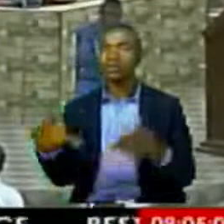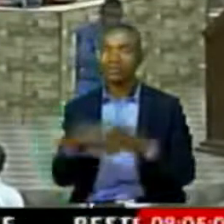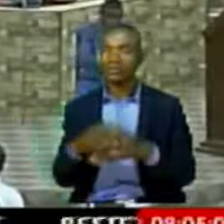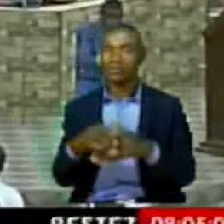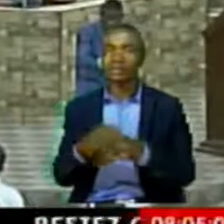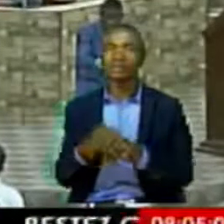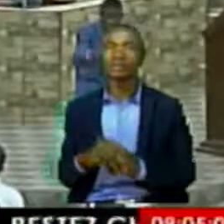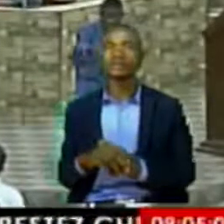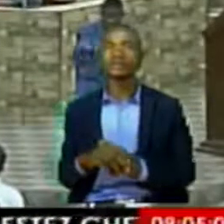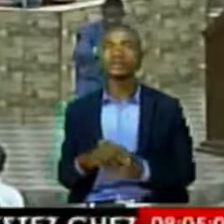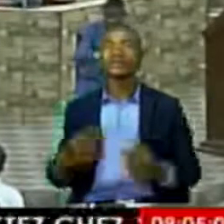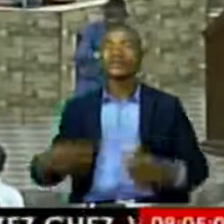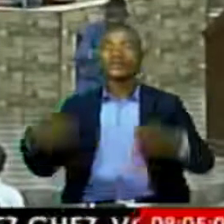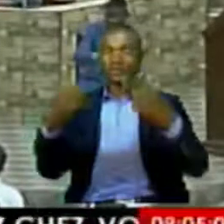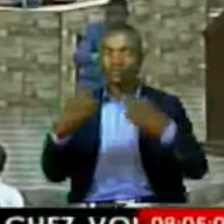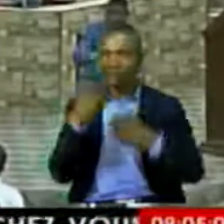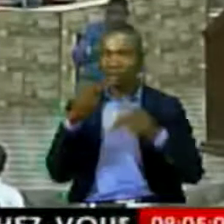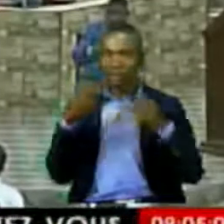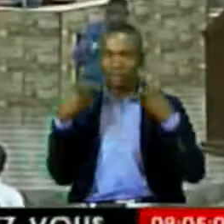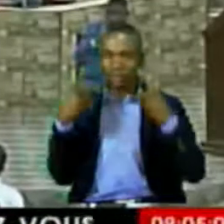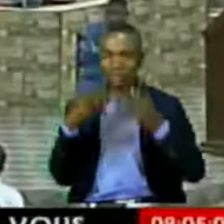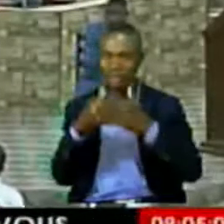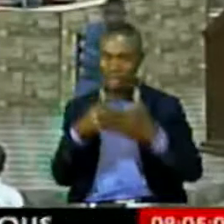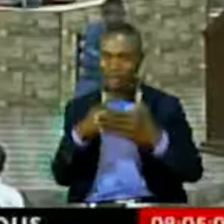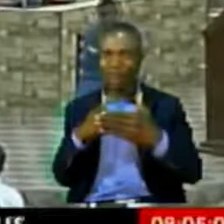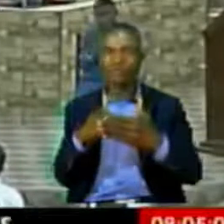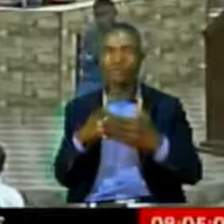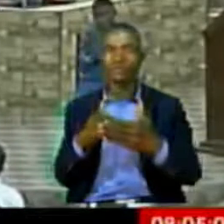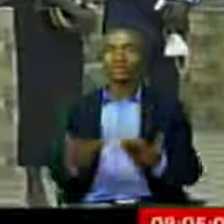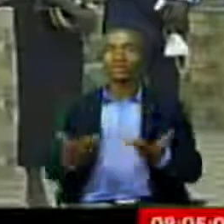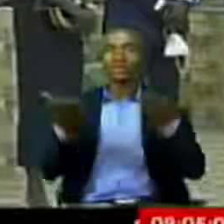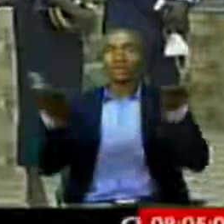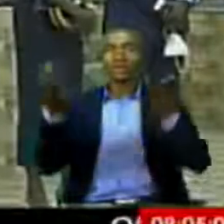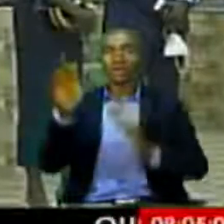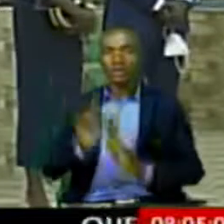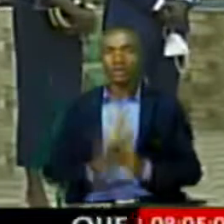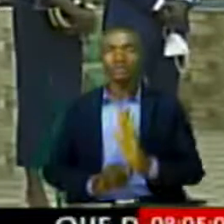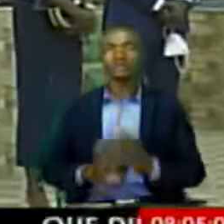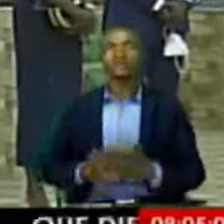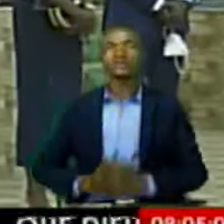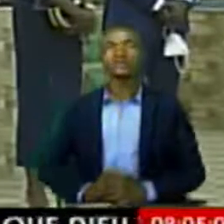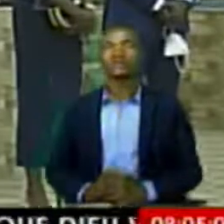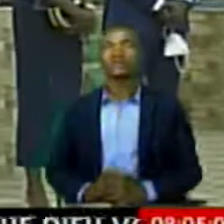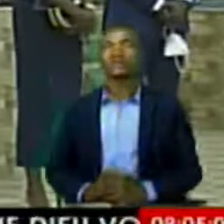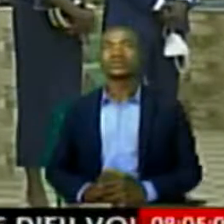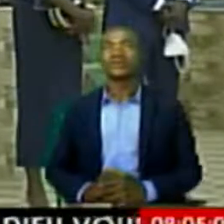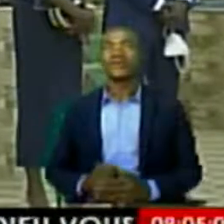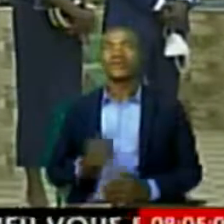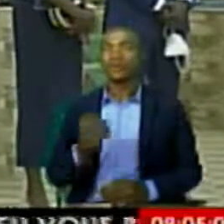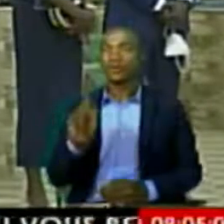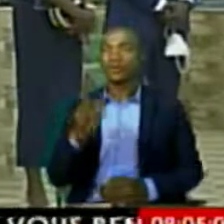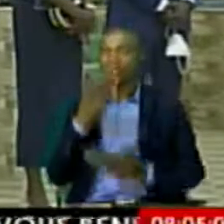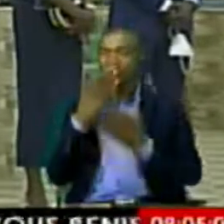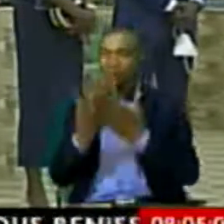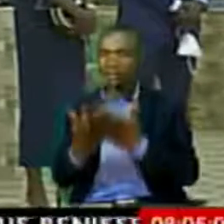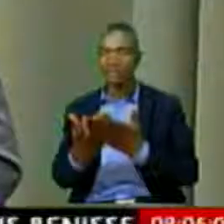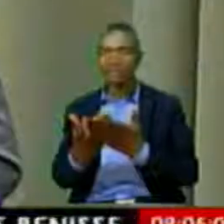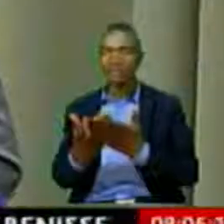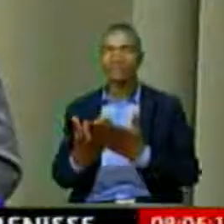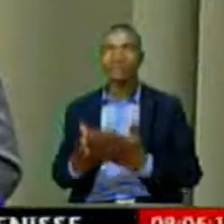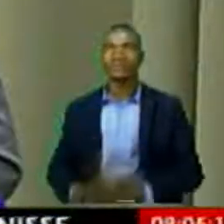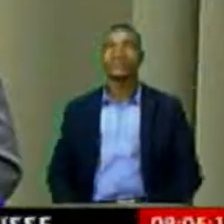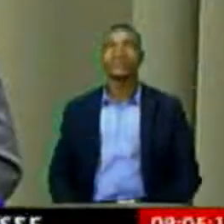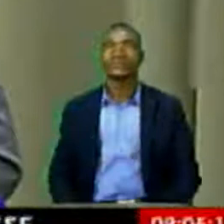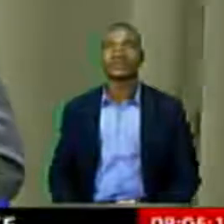marriage, nous vous prions de venir nous voir avant l'heure. You may come see us on time. Okay. Vous pouvez regagner vos places. Fine. You may take back your